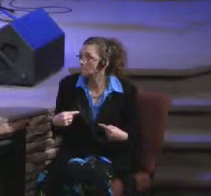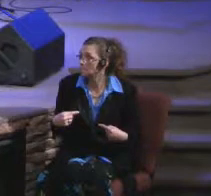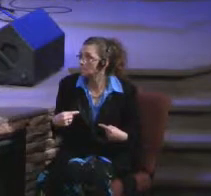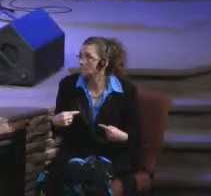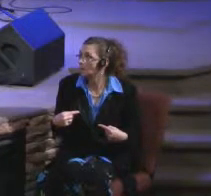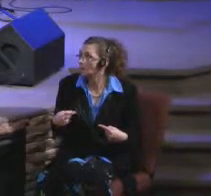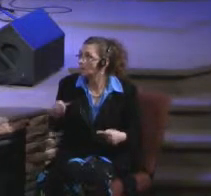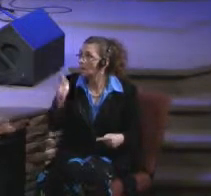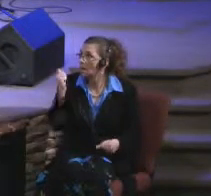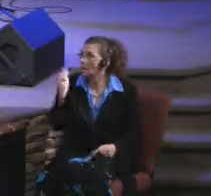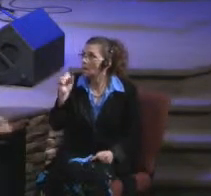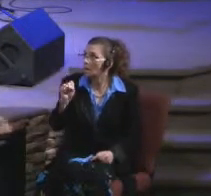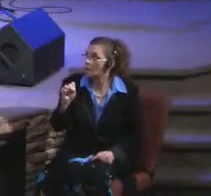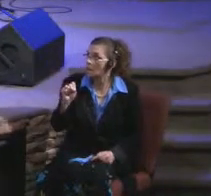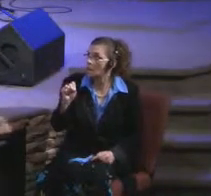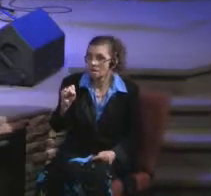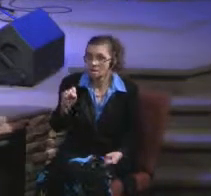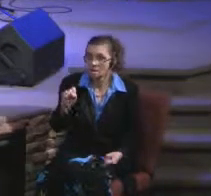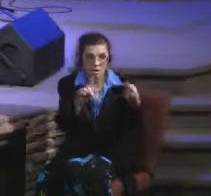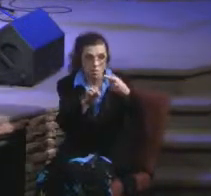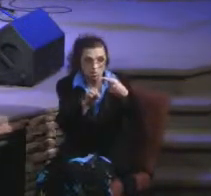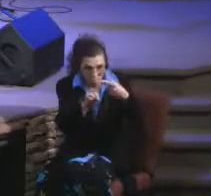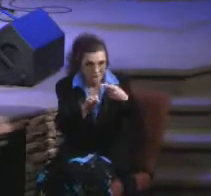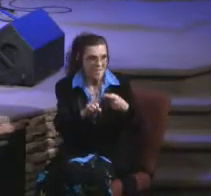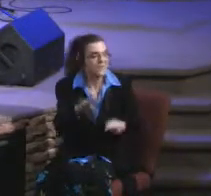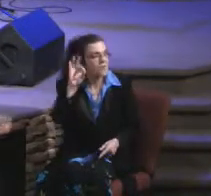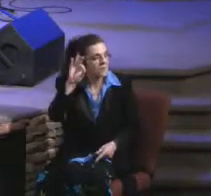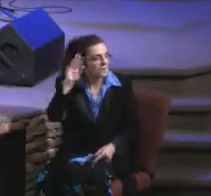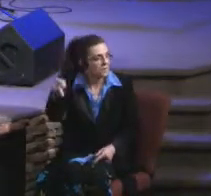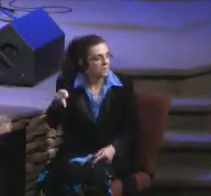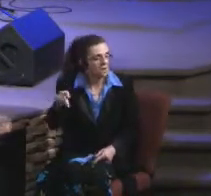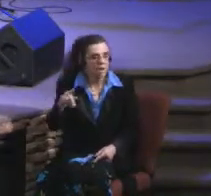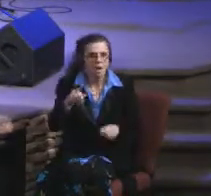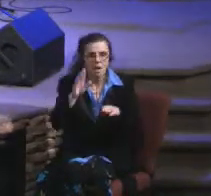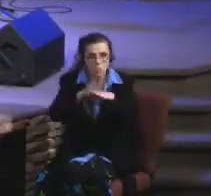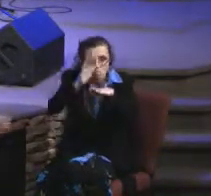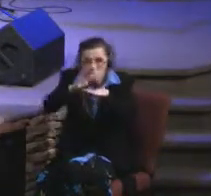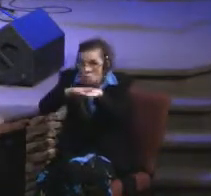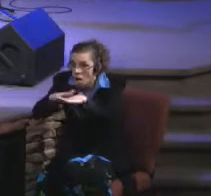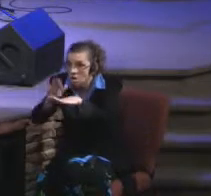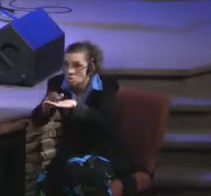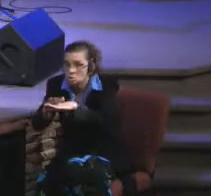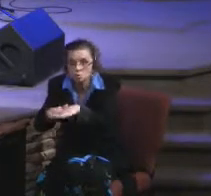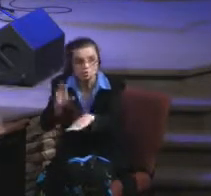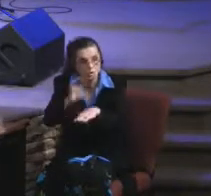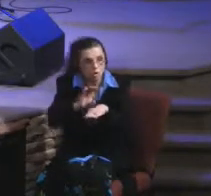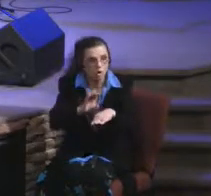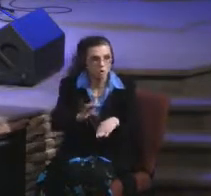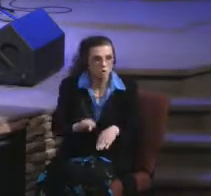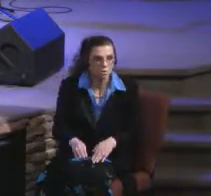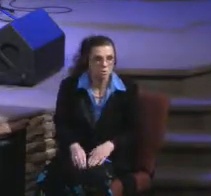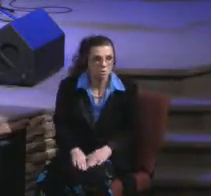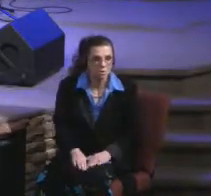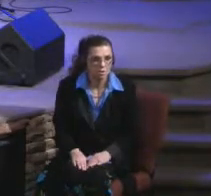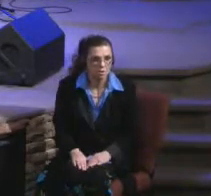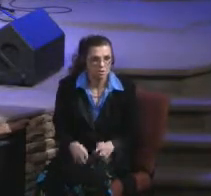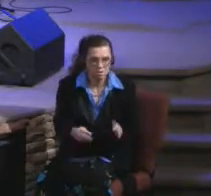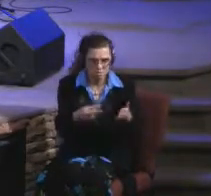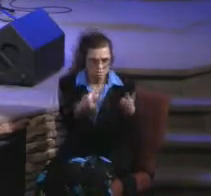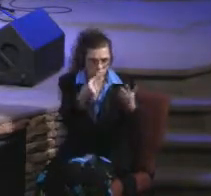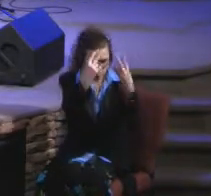And as one of your pastors, I want to caution you today, Poyen Assembly of God, to